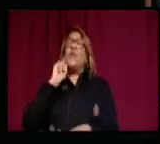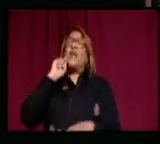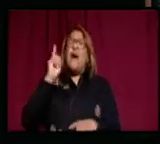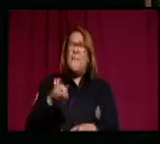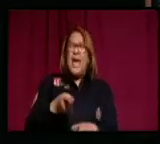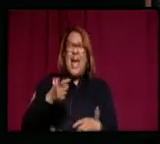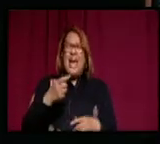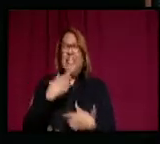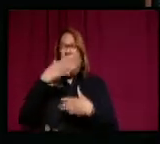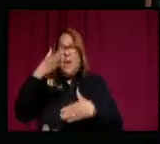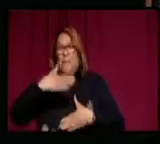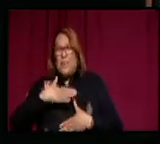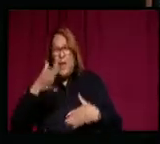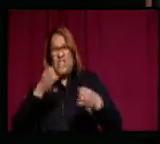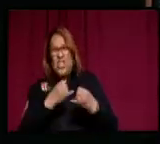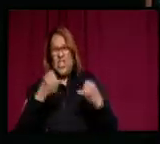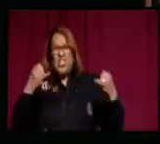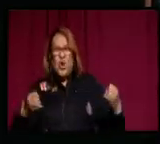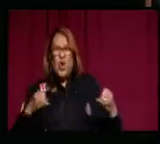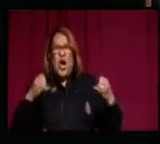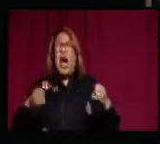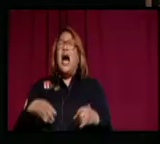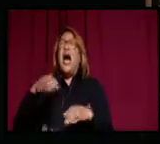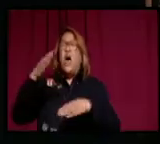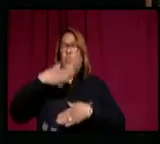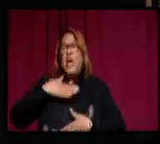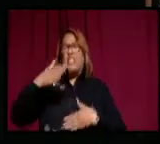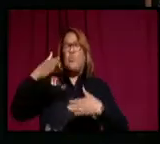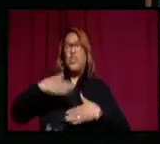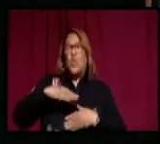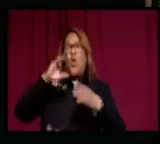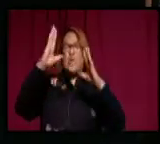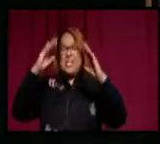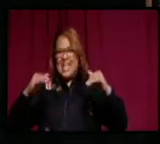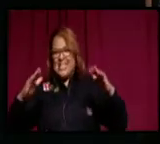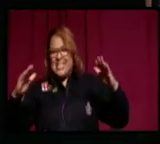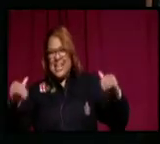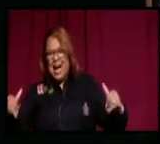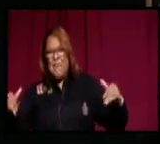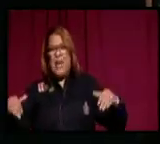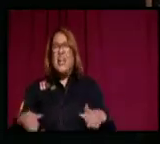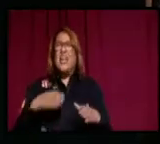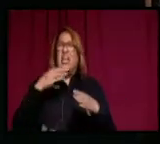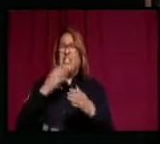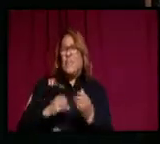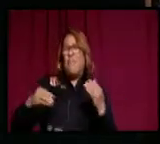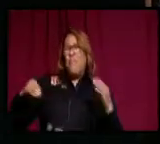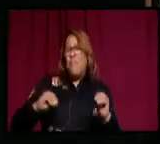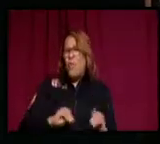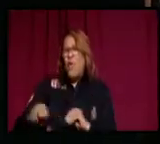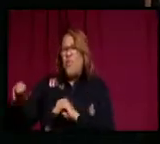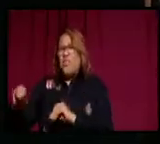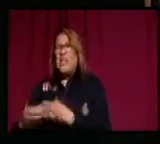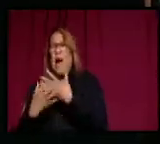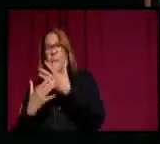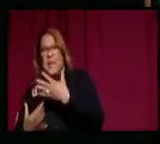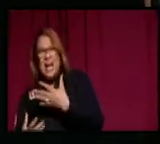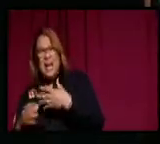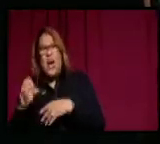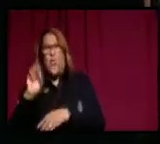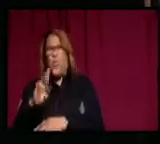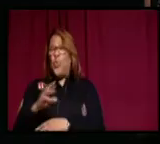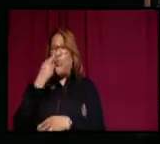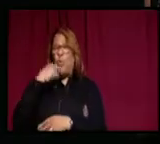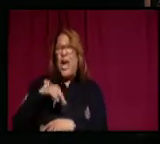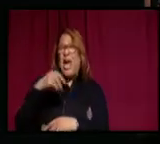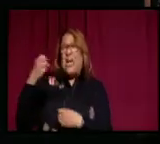bronchial tubes to line up. Bronchi and respiratory system and circulatory system and red cells and white cells. We